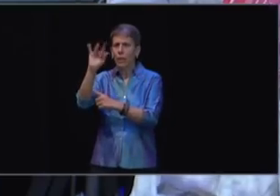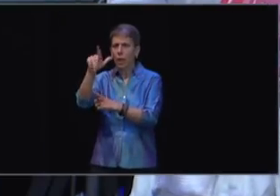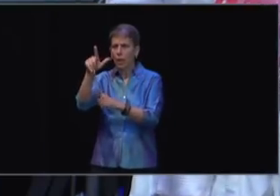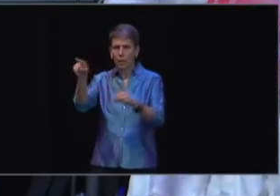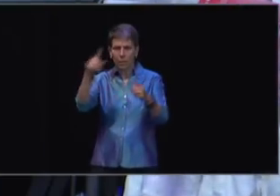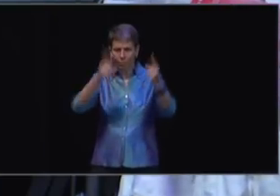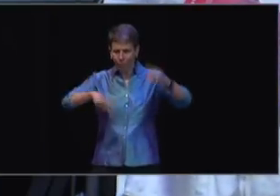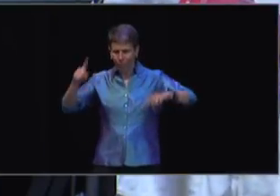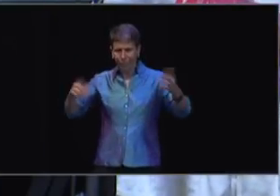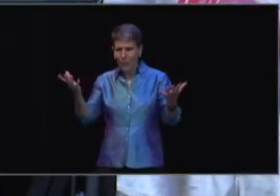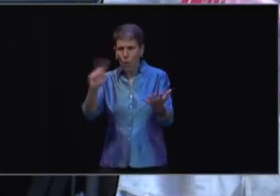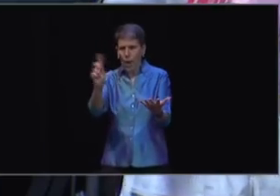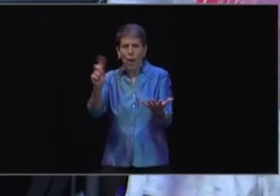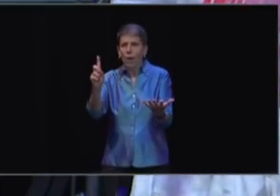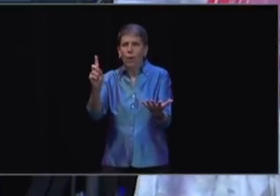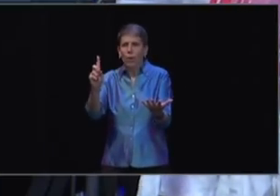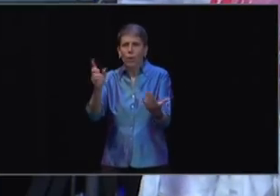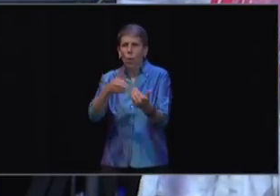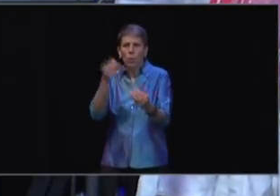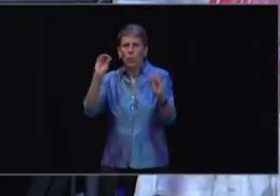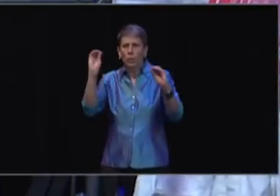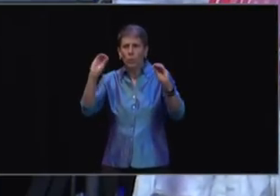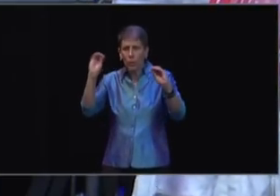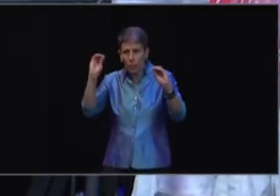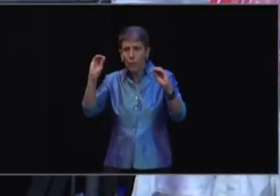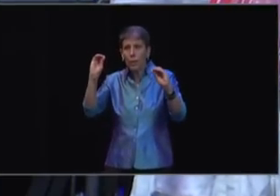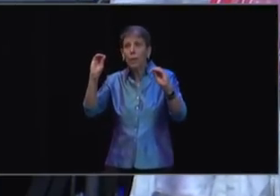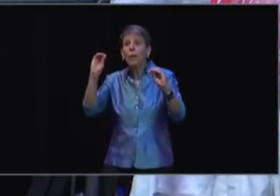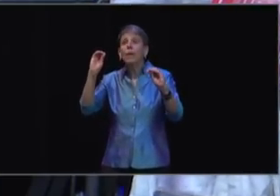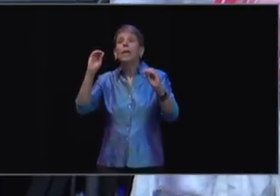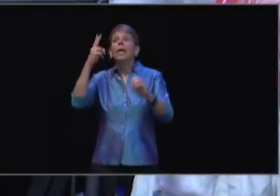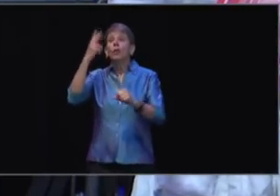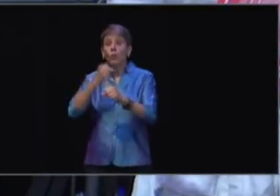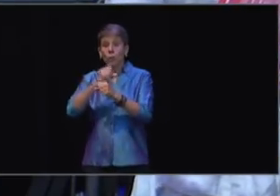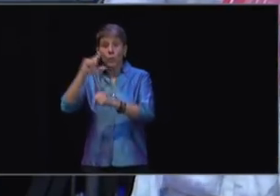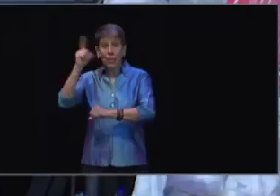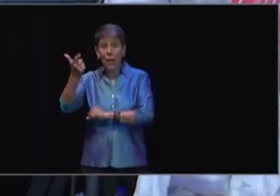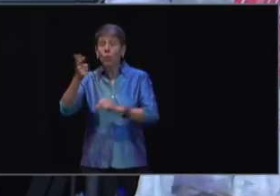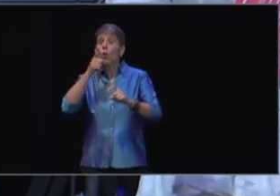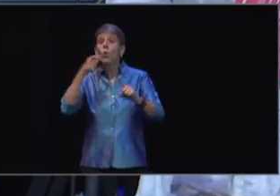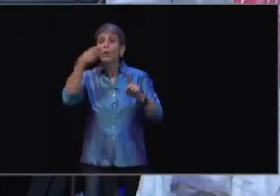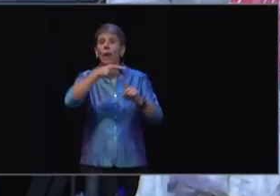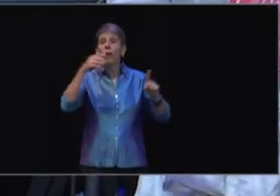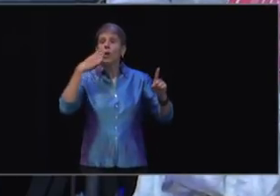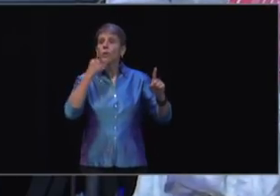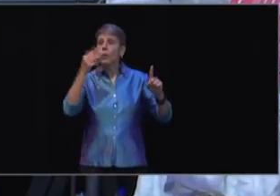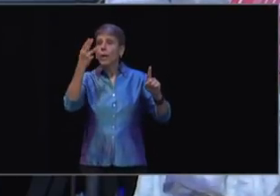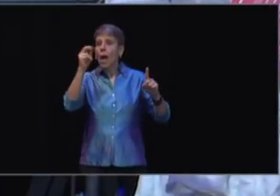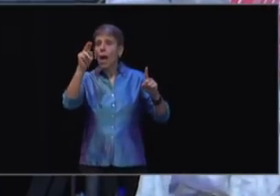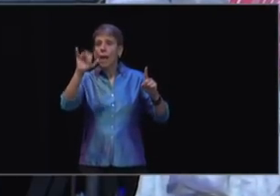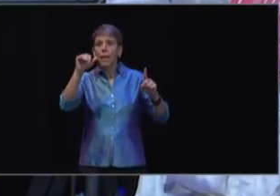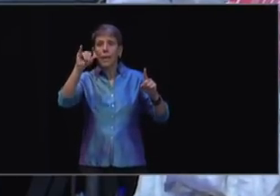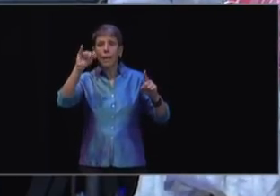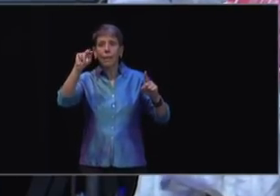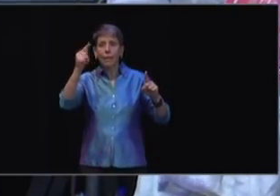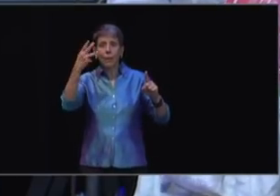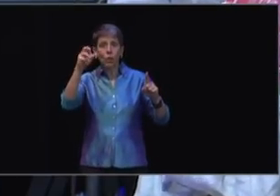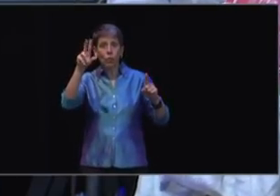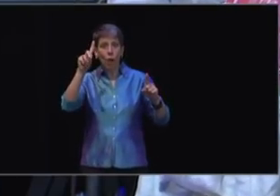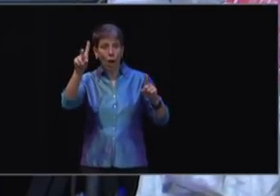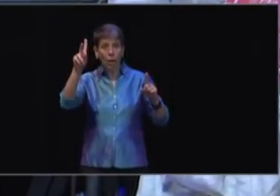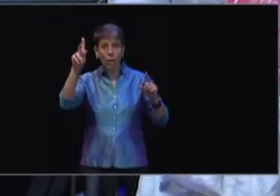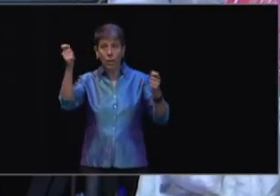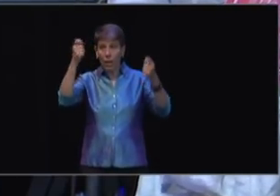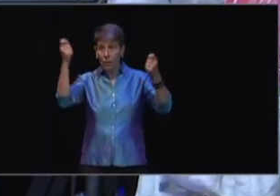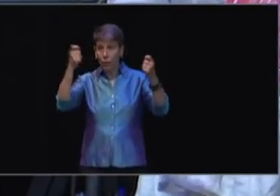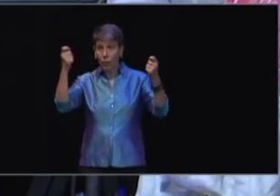at Sweet Honey and the Rock's 7th anniversary at All Souls Church, who was there? Oh, I see some hands. It